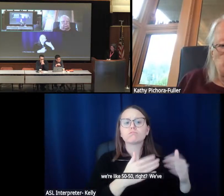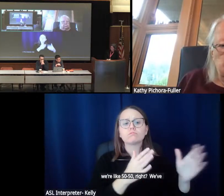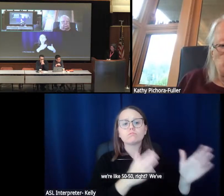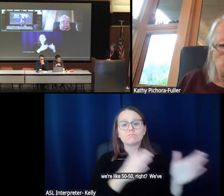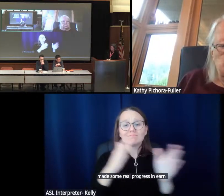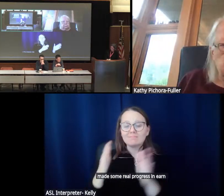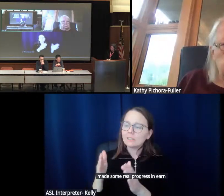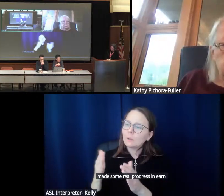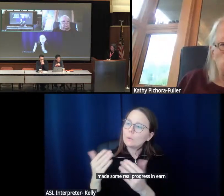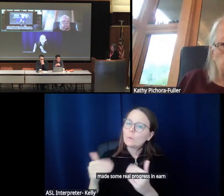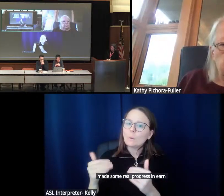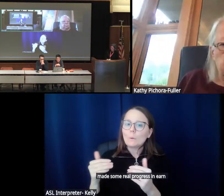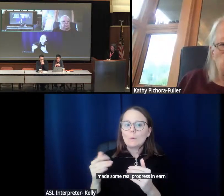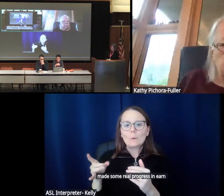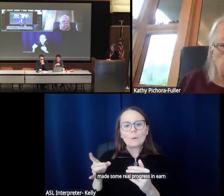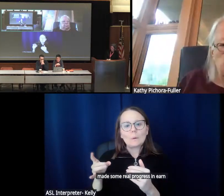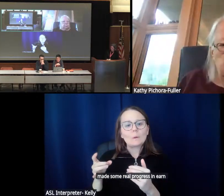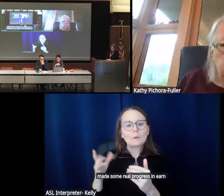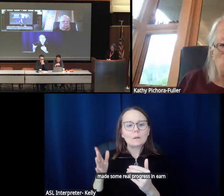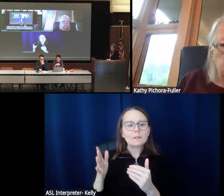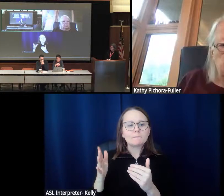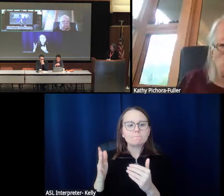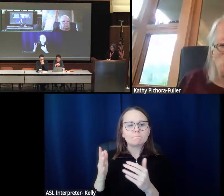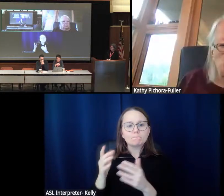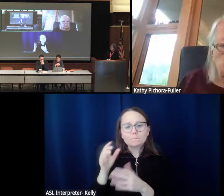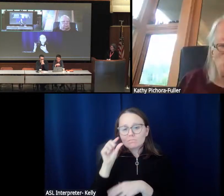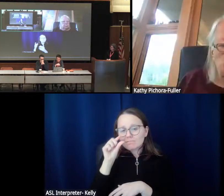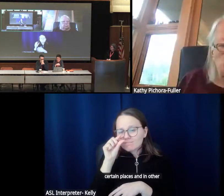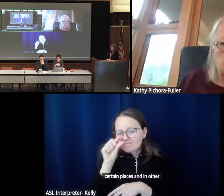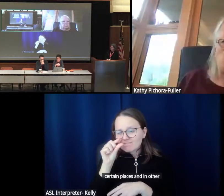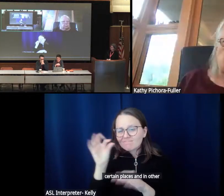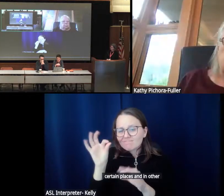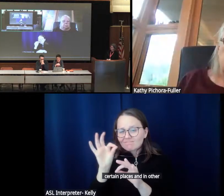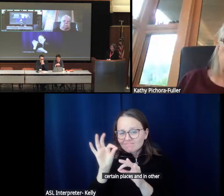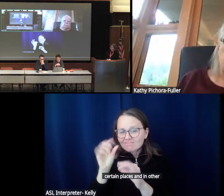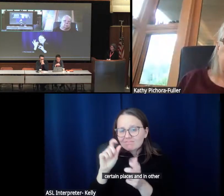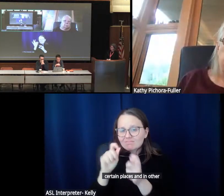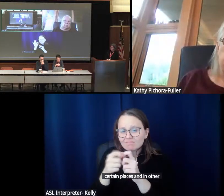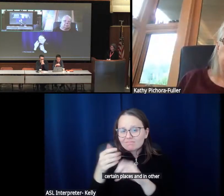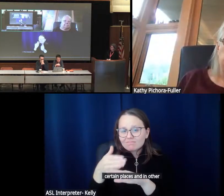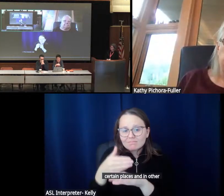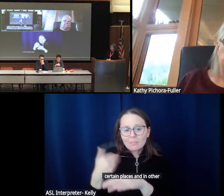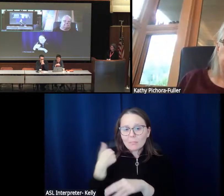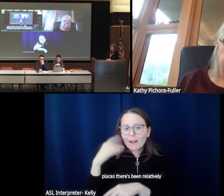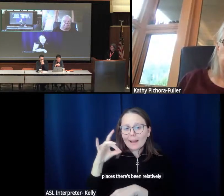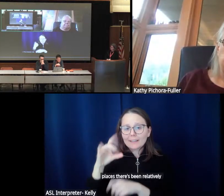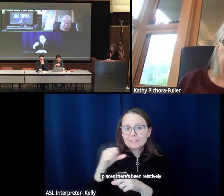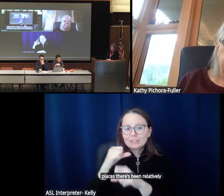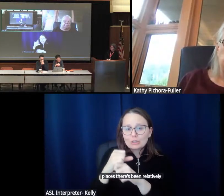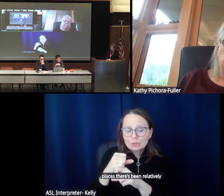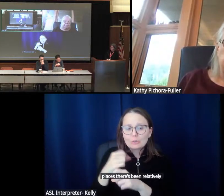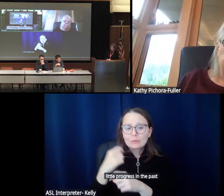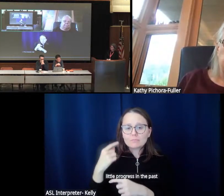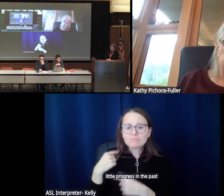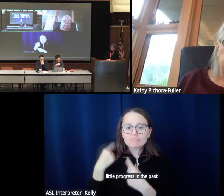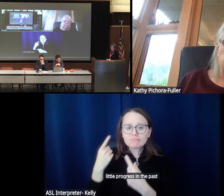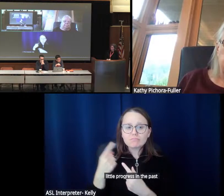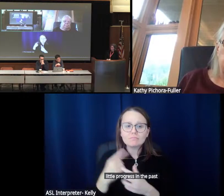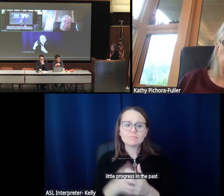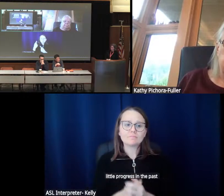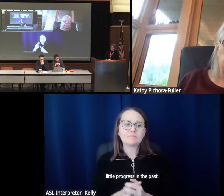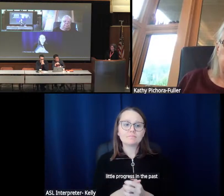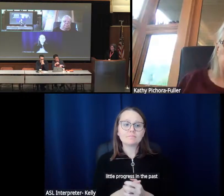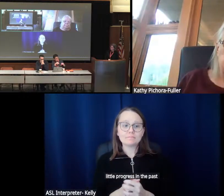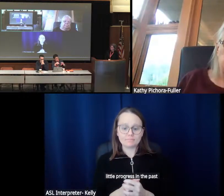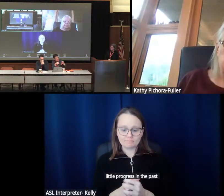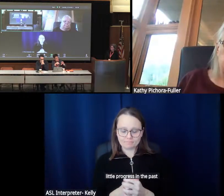think there's really been relatively little progress in the past 8 years. And in a large number of cases, I